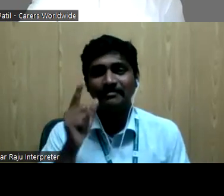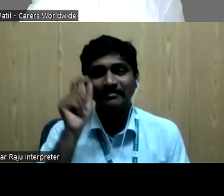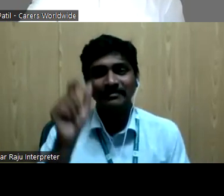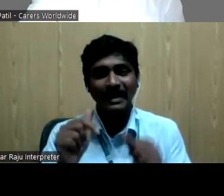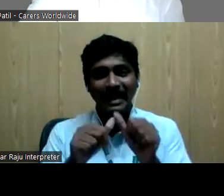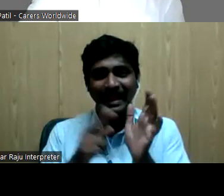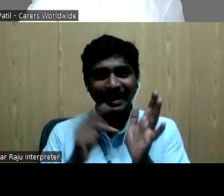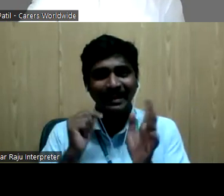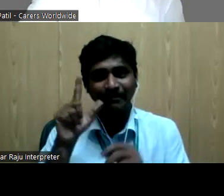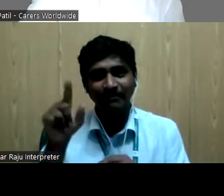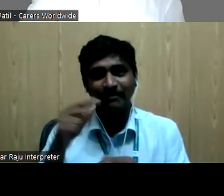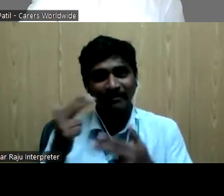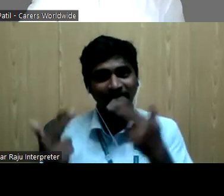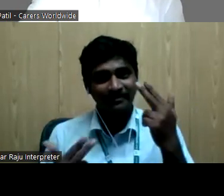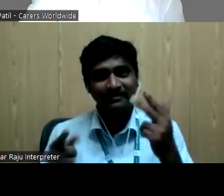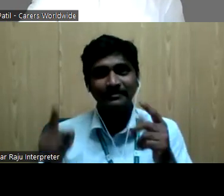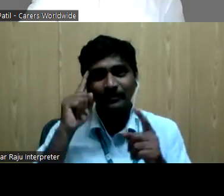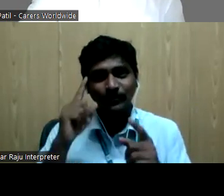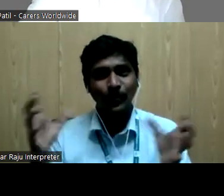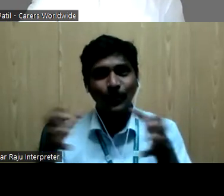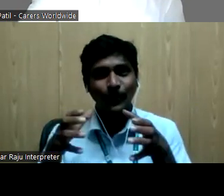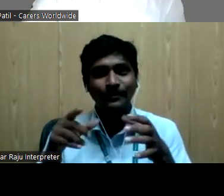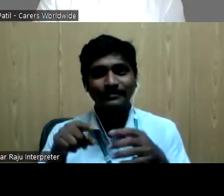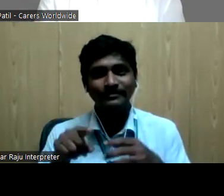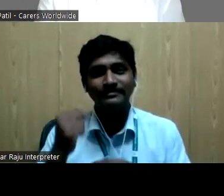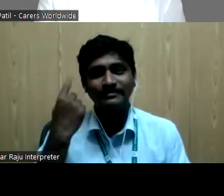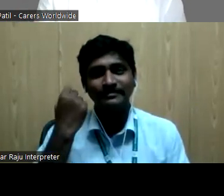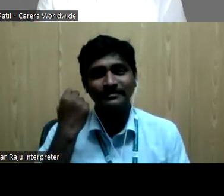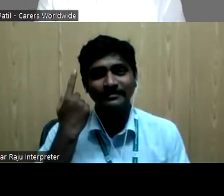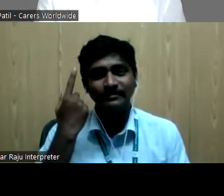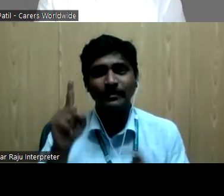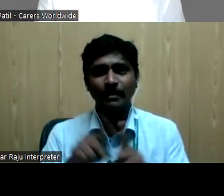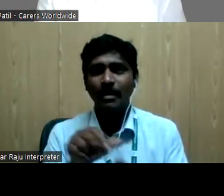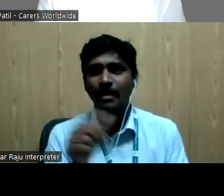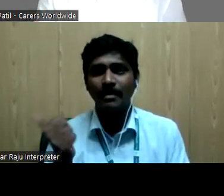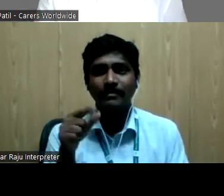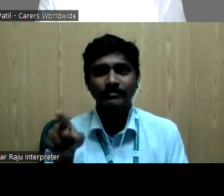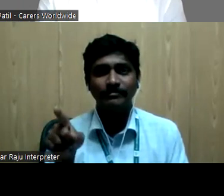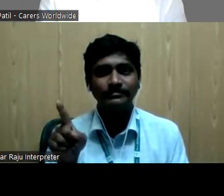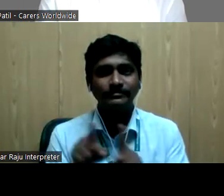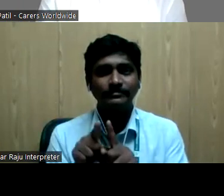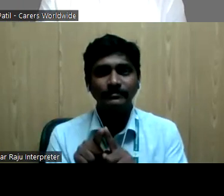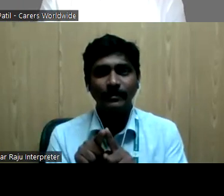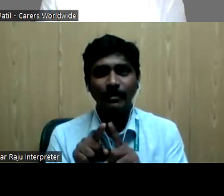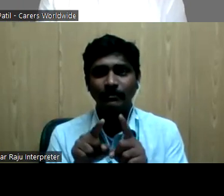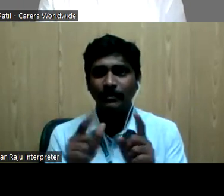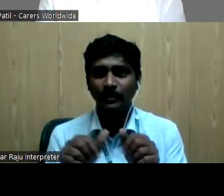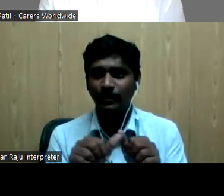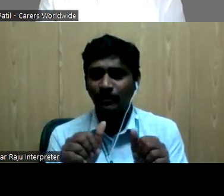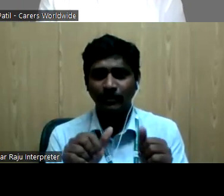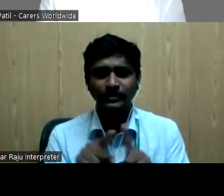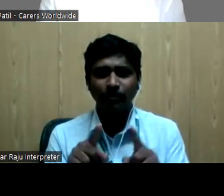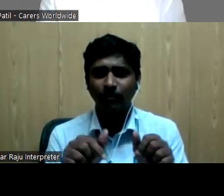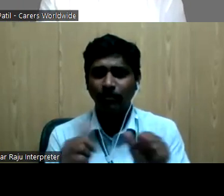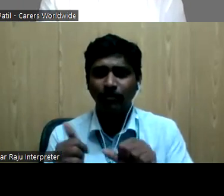this respite, the group, and there was a panel on various ways of providing respite. One part of it, of course,